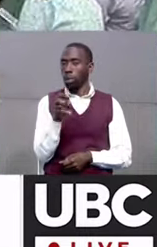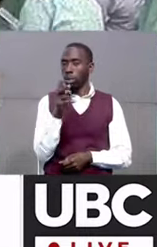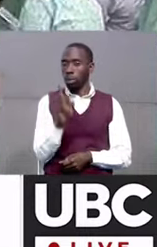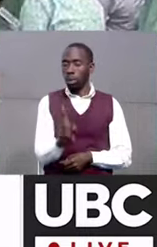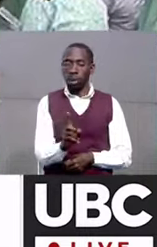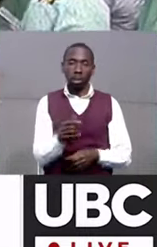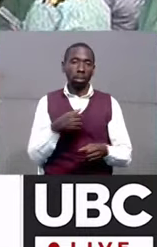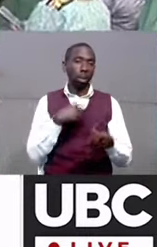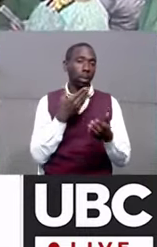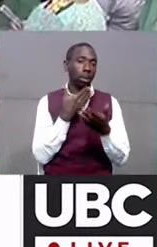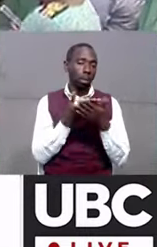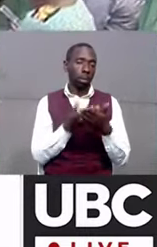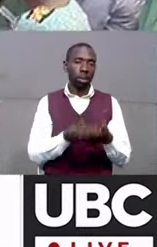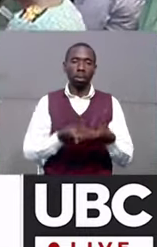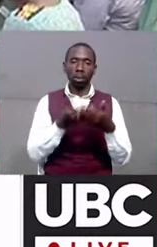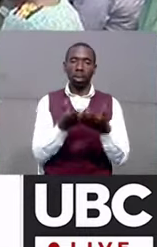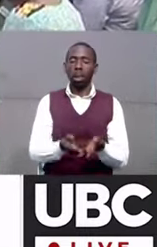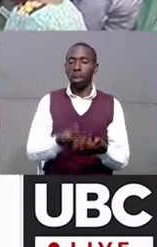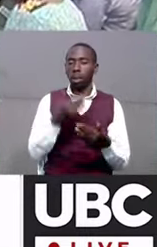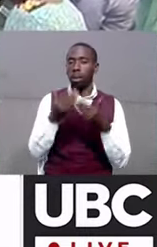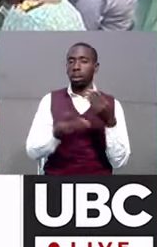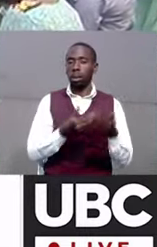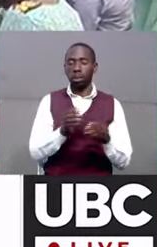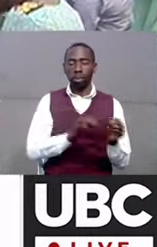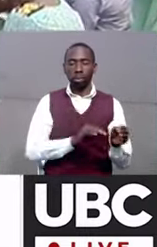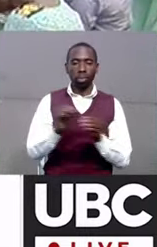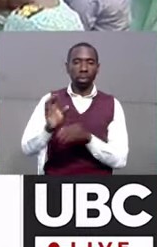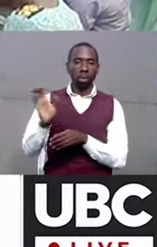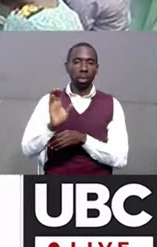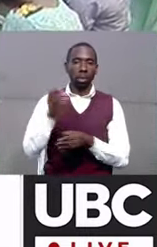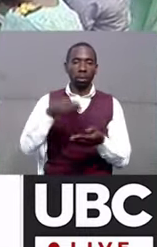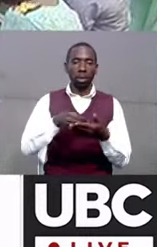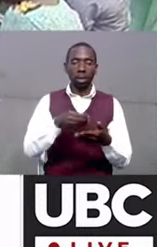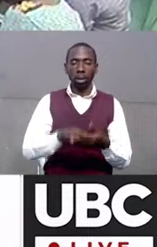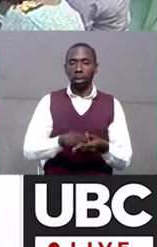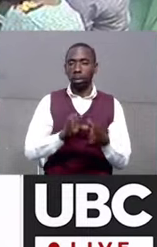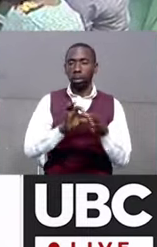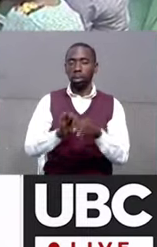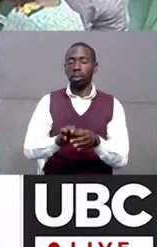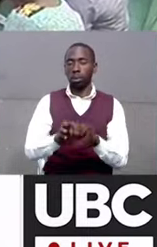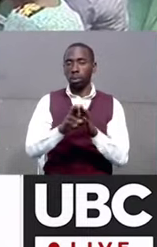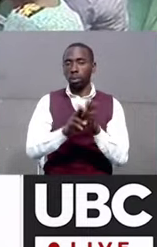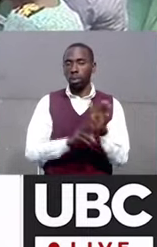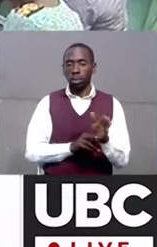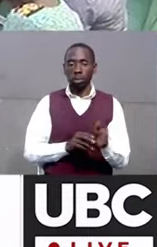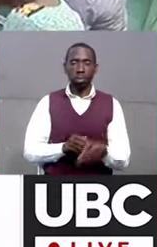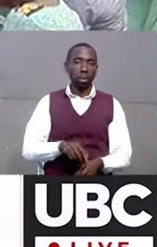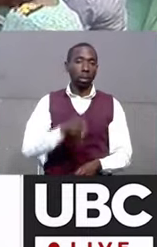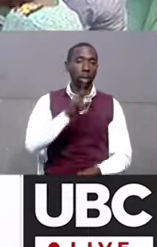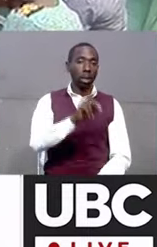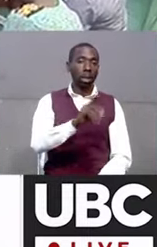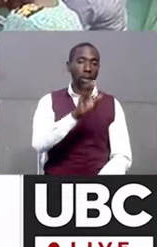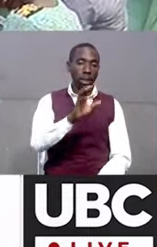Thank you. Refer to the Committee of Finance, pursuant to the rules. Kampala Capital City Authority.